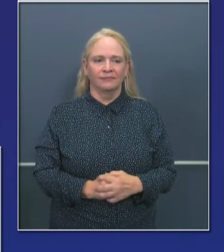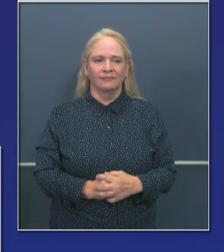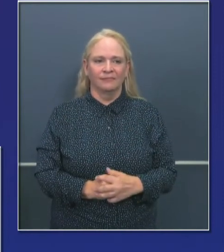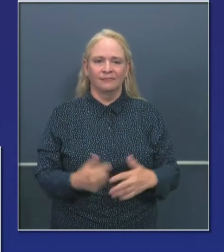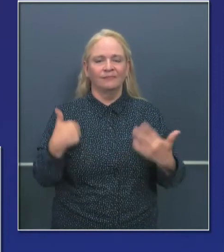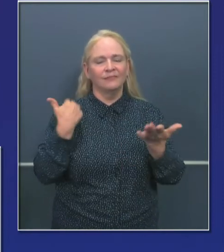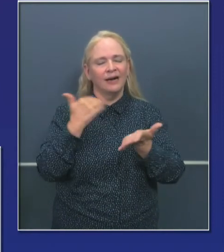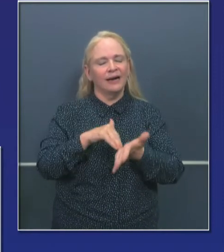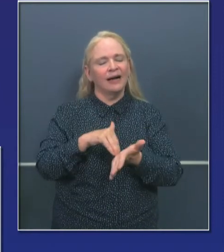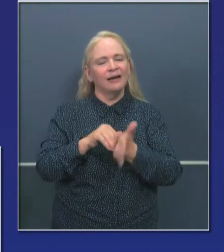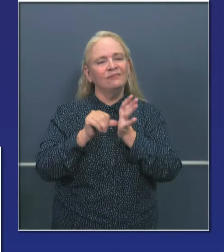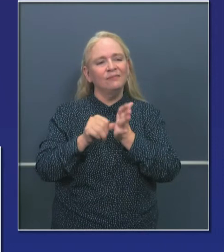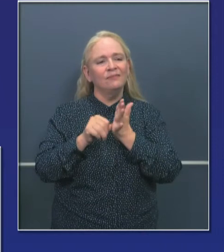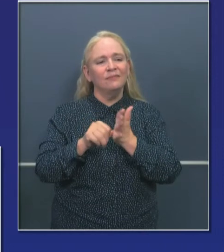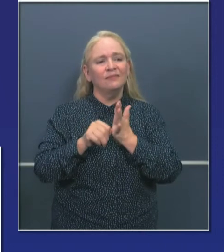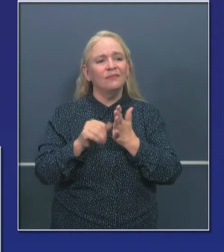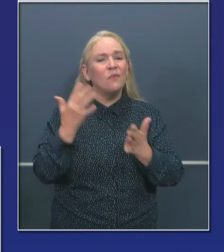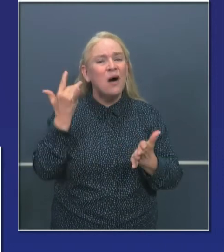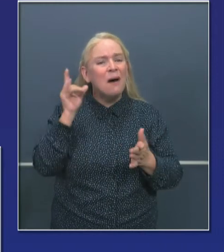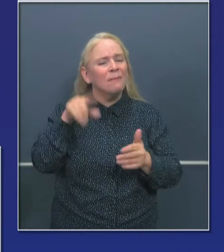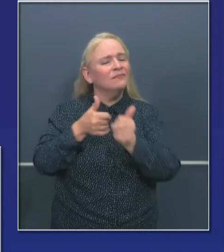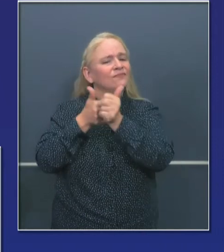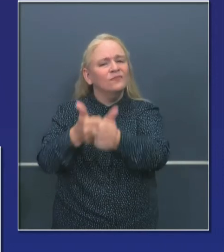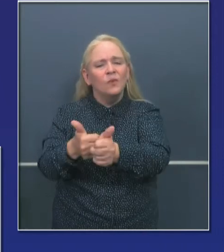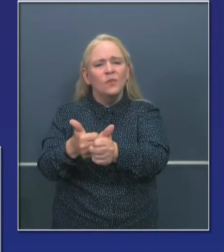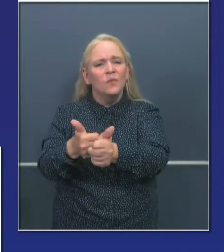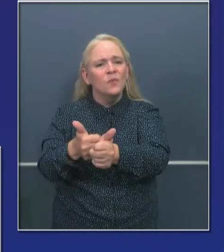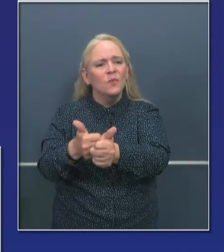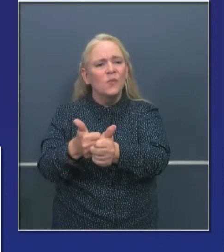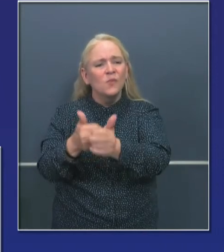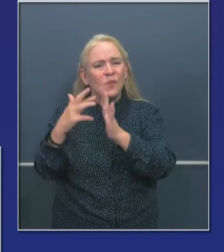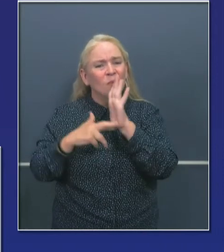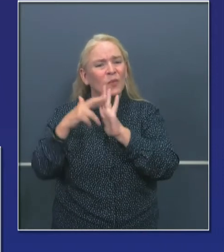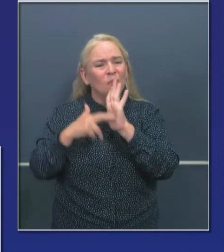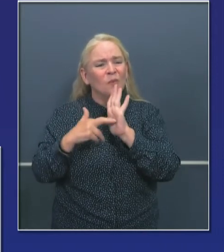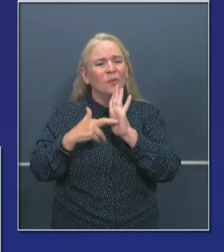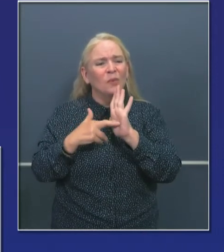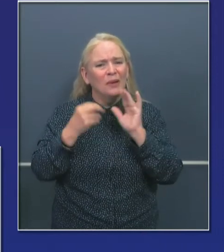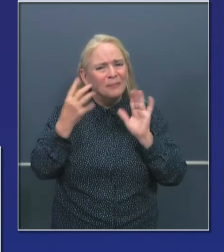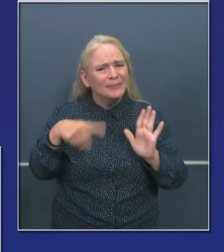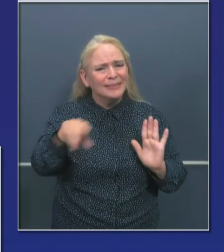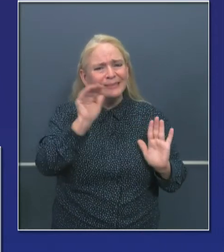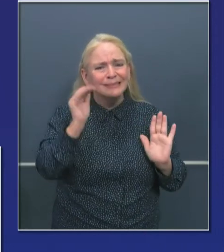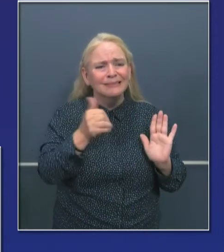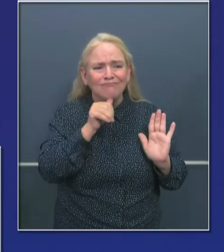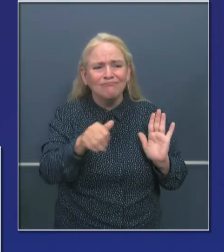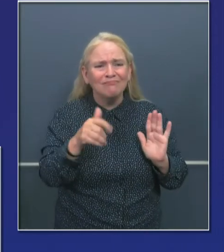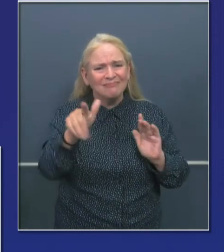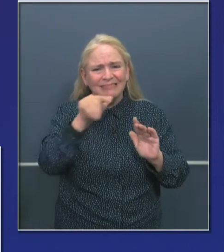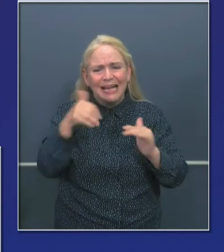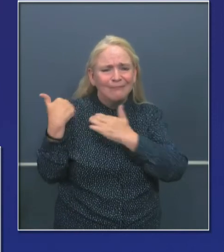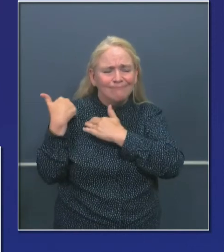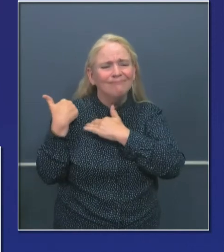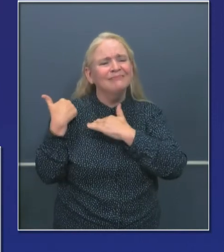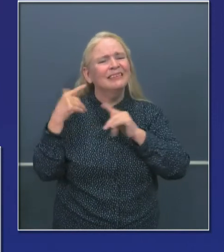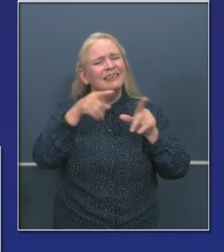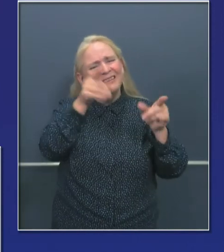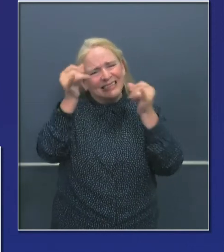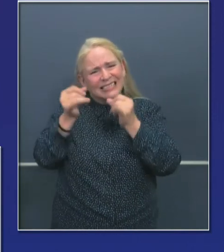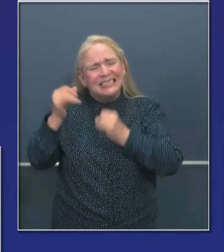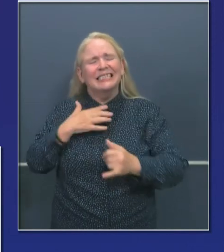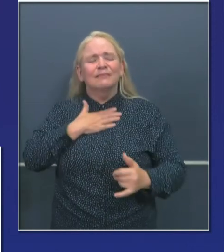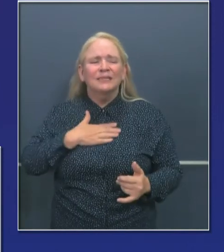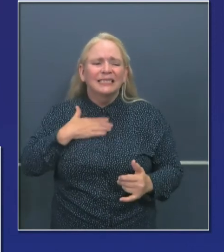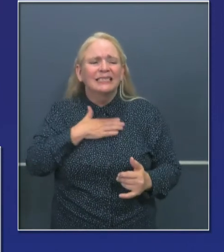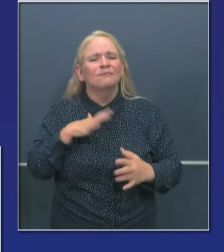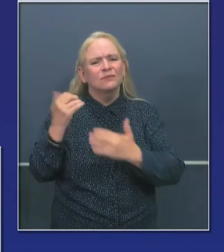importance of these local actions and reinforcing the importance of your personal responsibility, your actions on behalf of yourself, your